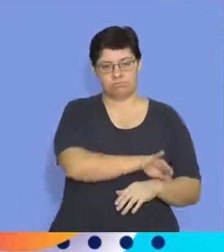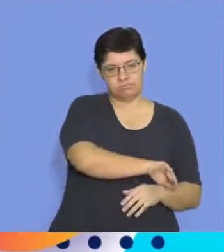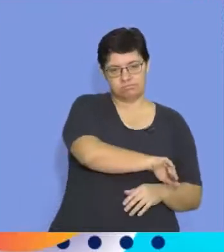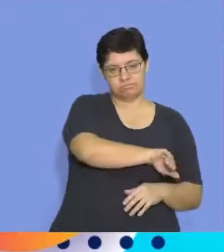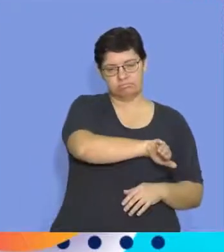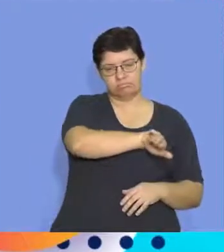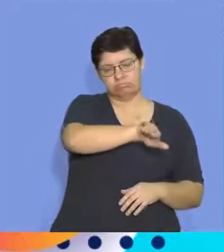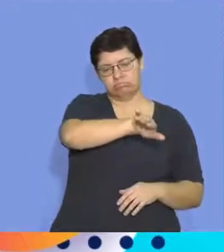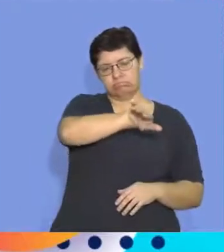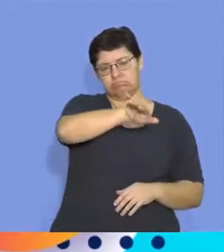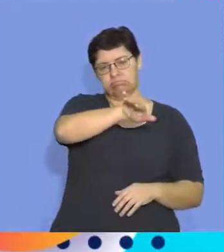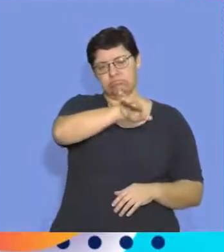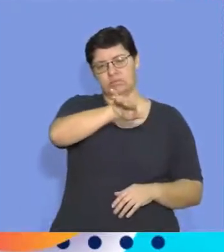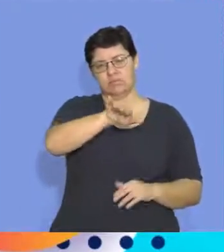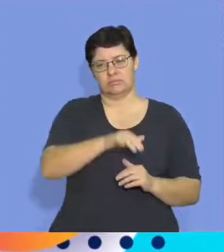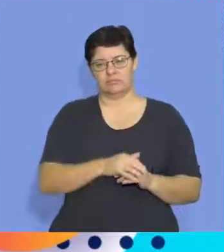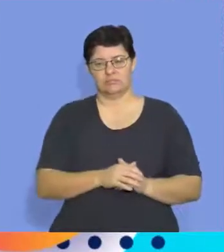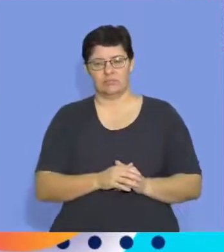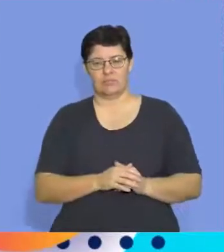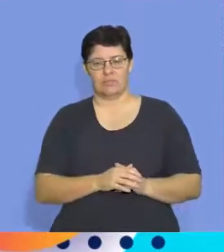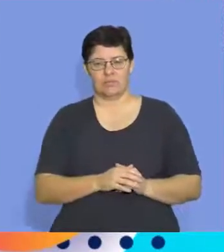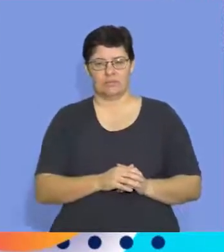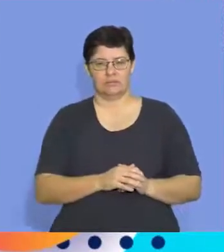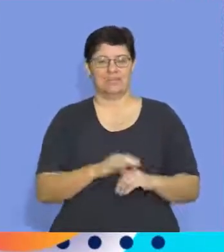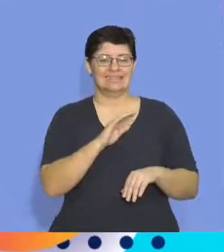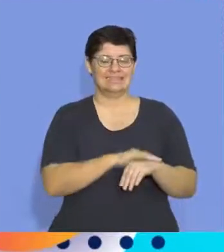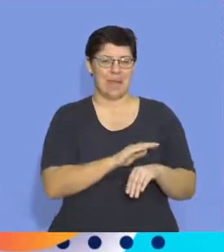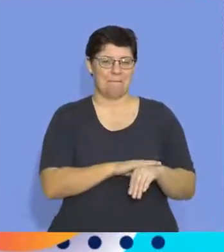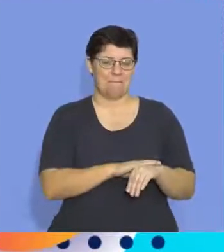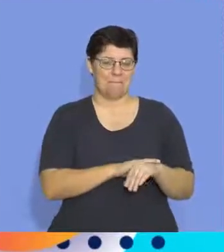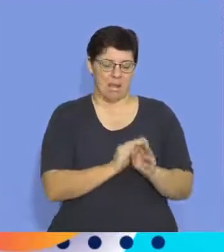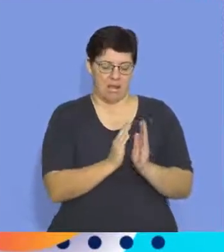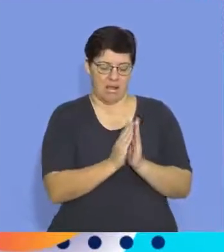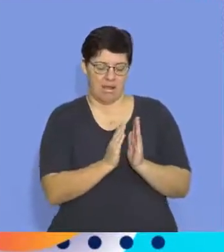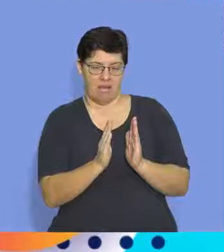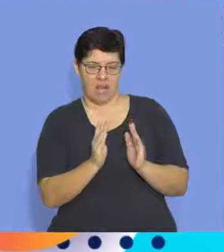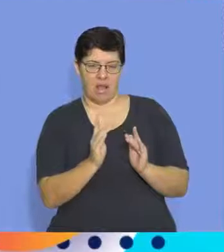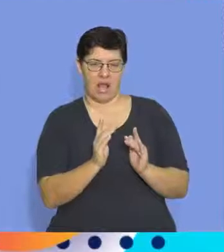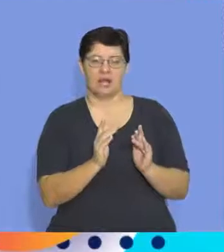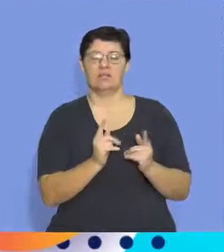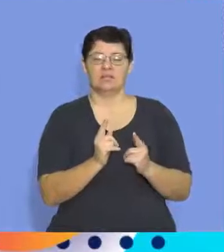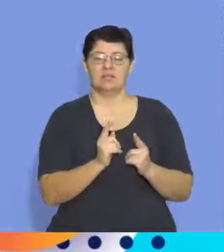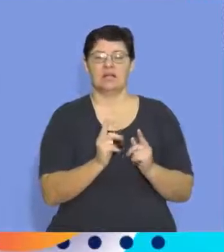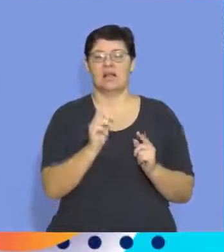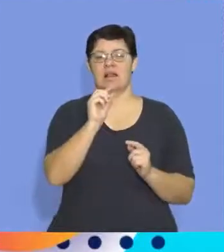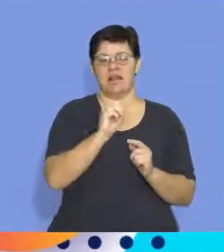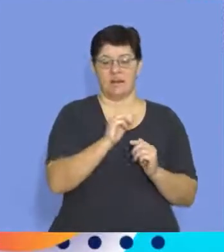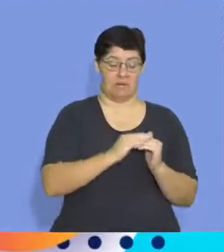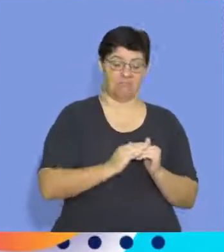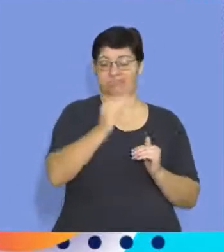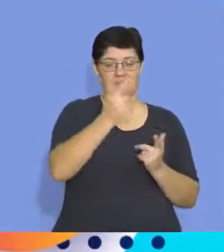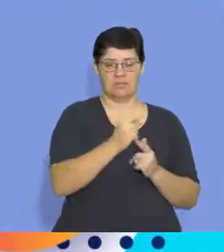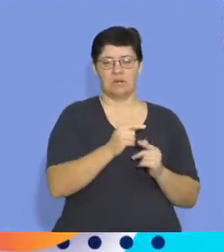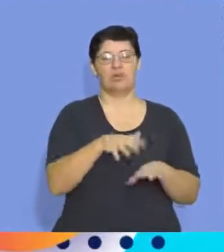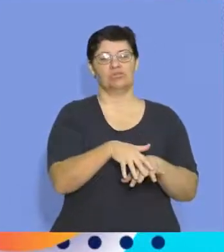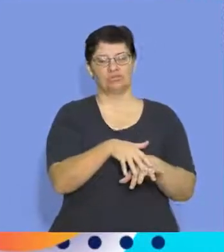covering smaller time distances in the same time period, but it's